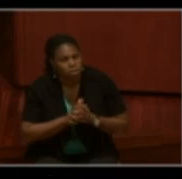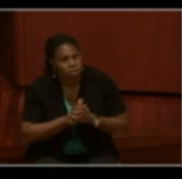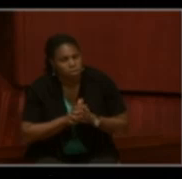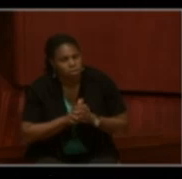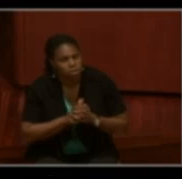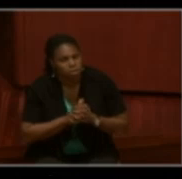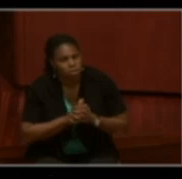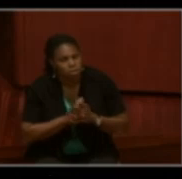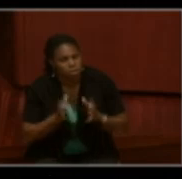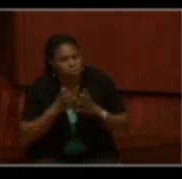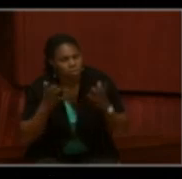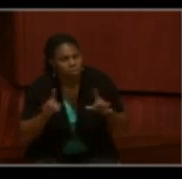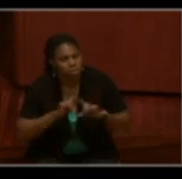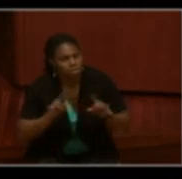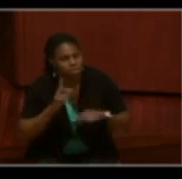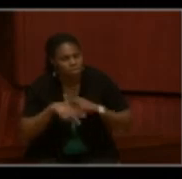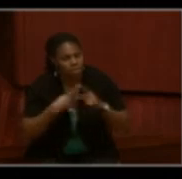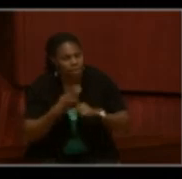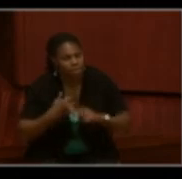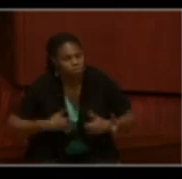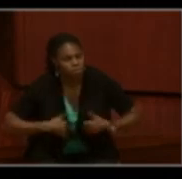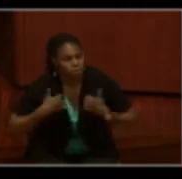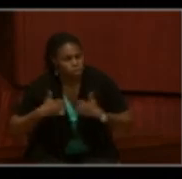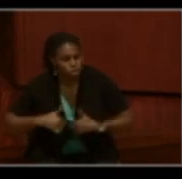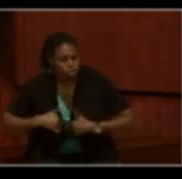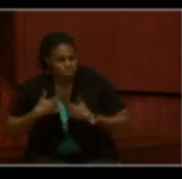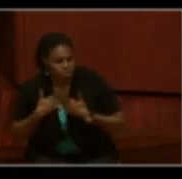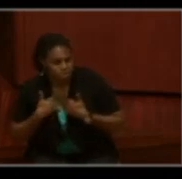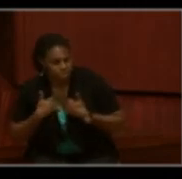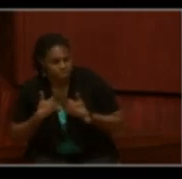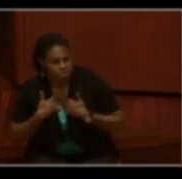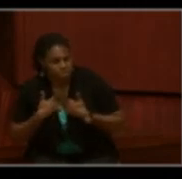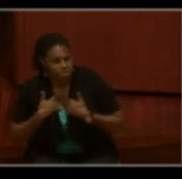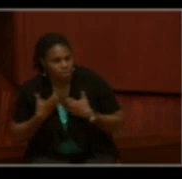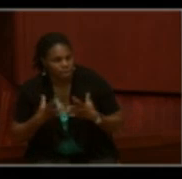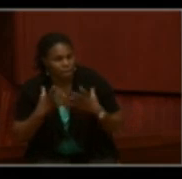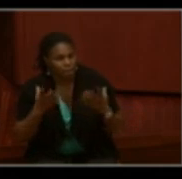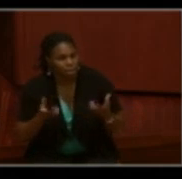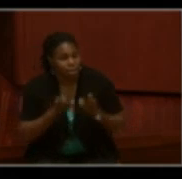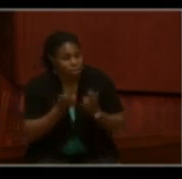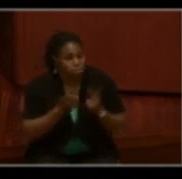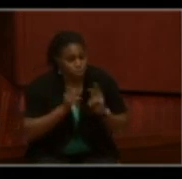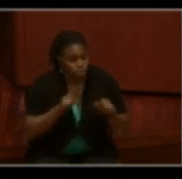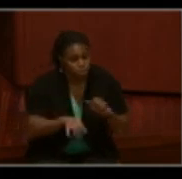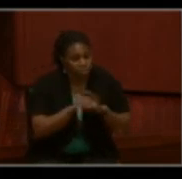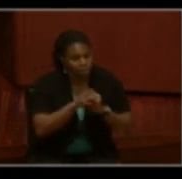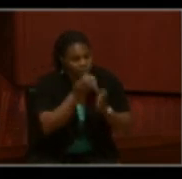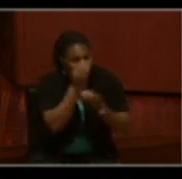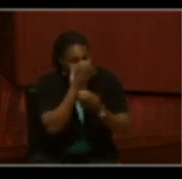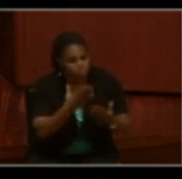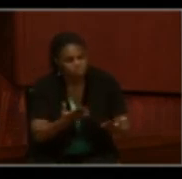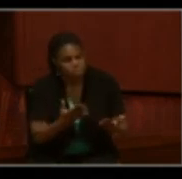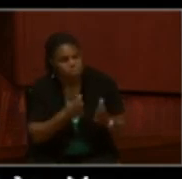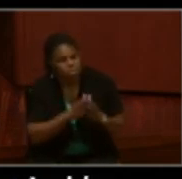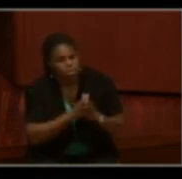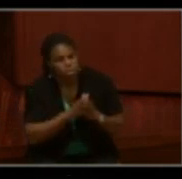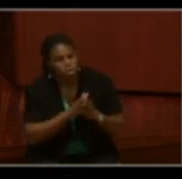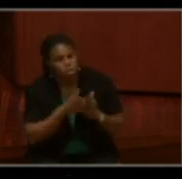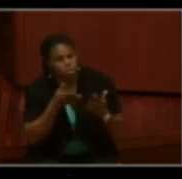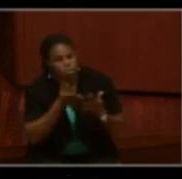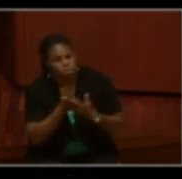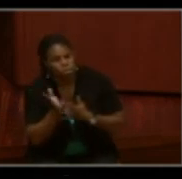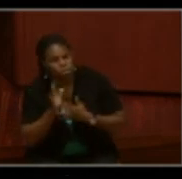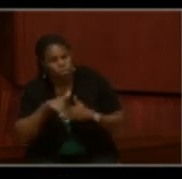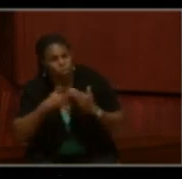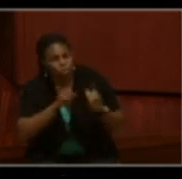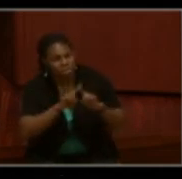that there's a lot of different types of addresses and a lot of places where you can get information. So I'm going to go through all the